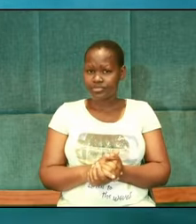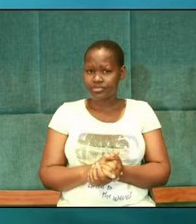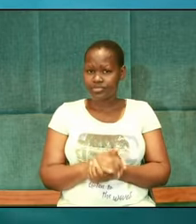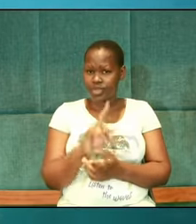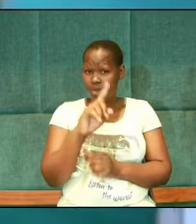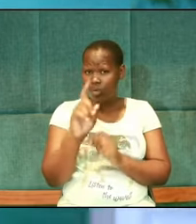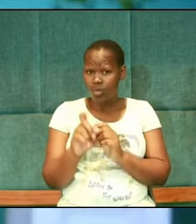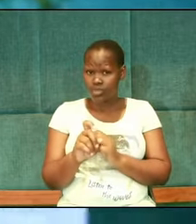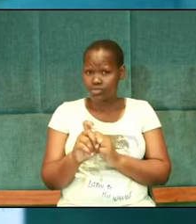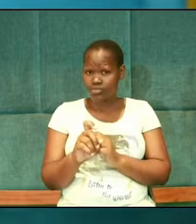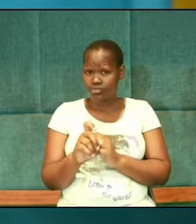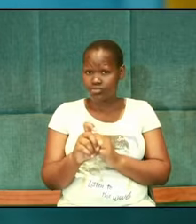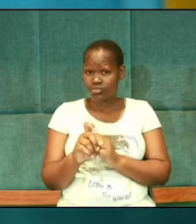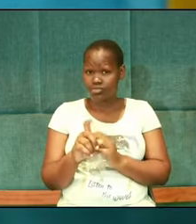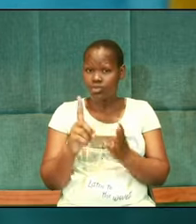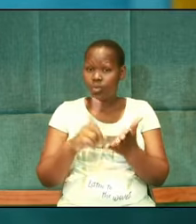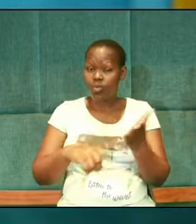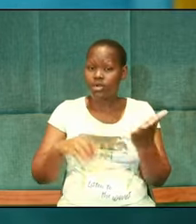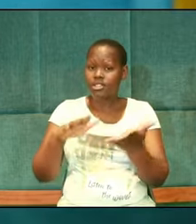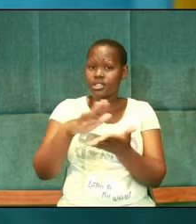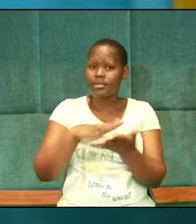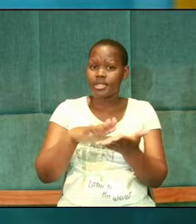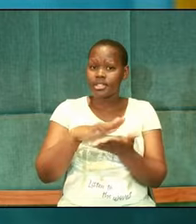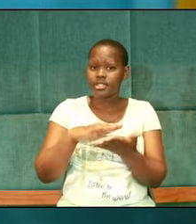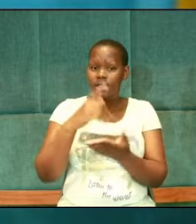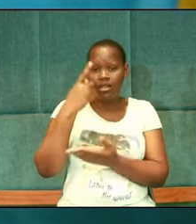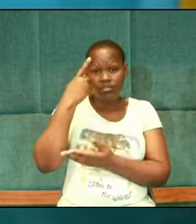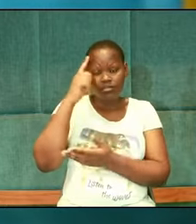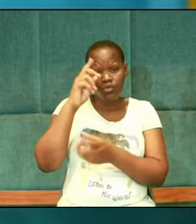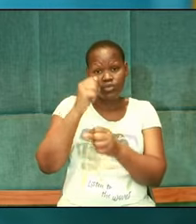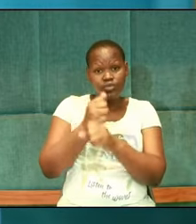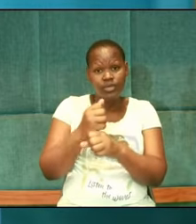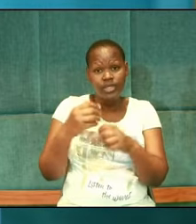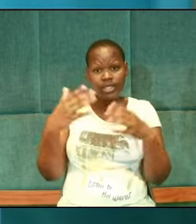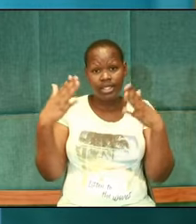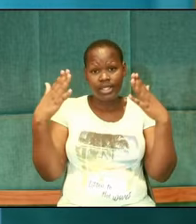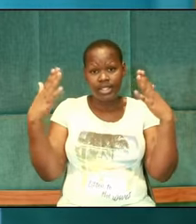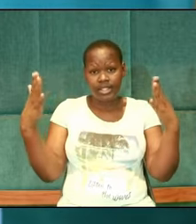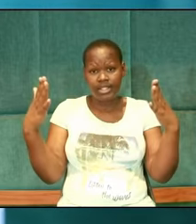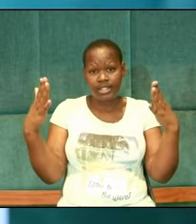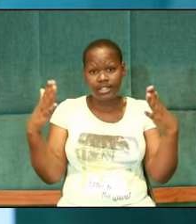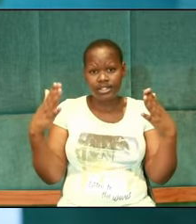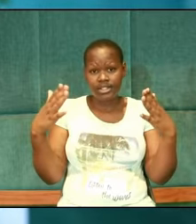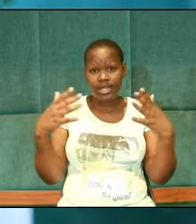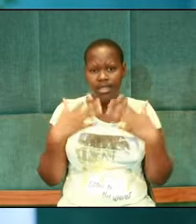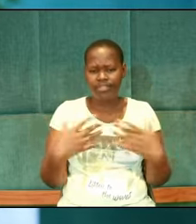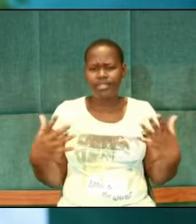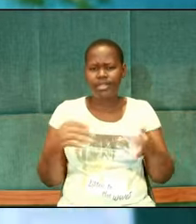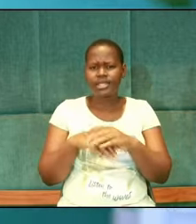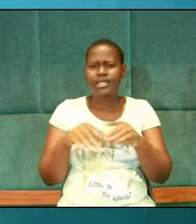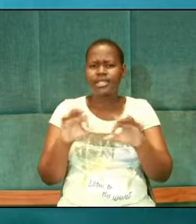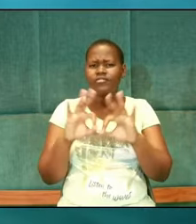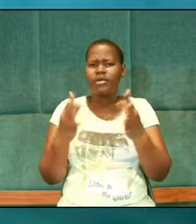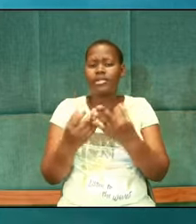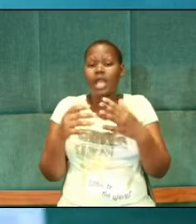Question. What is the basis for doing great exploit in the family, according to the